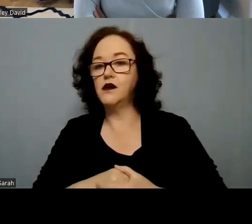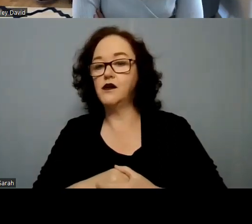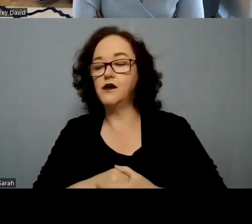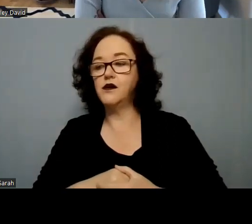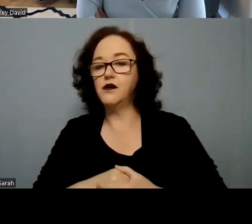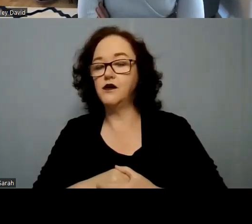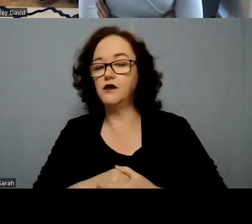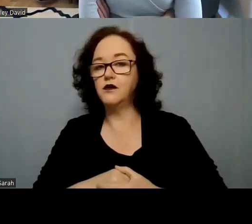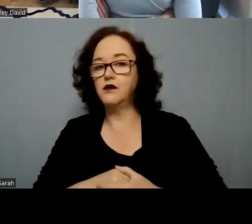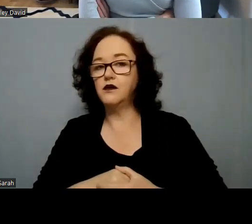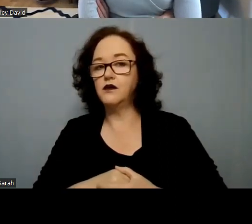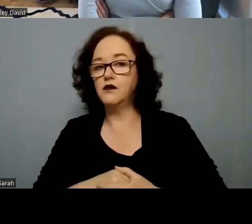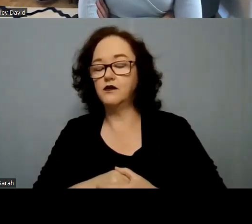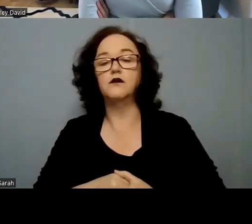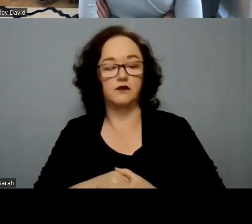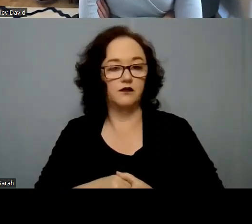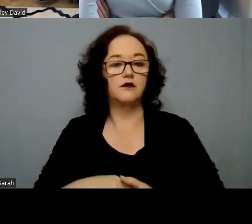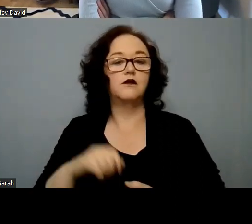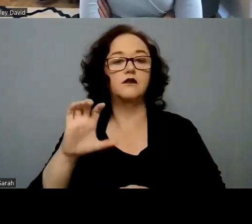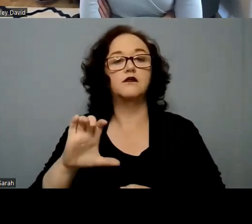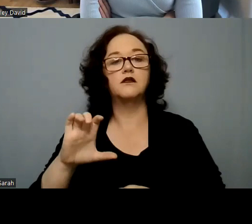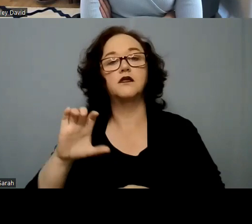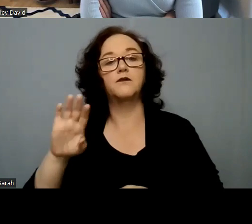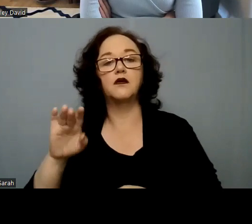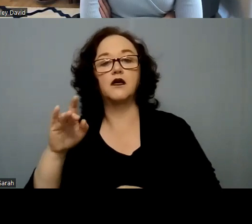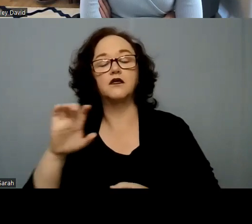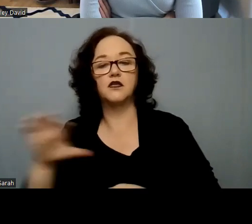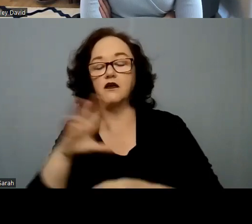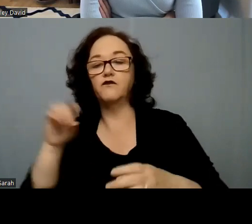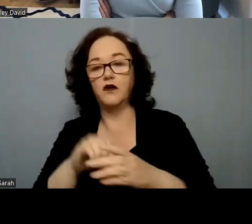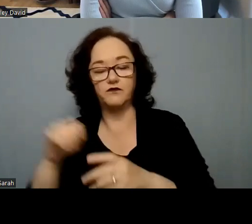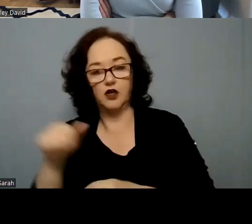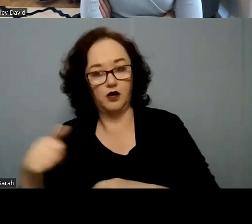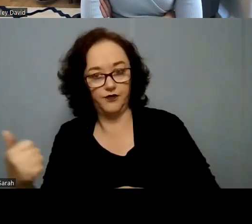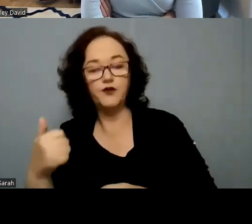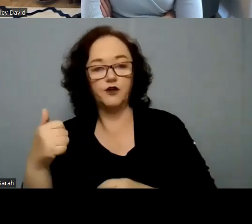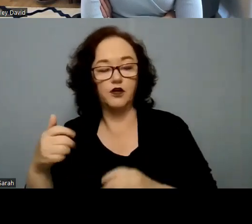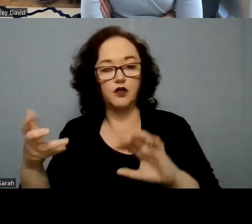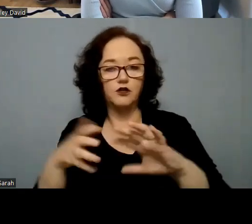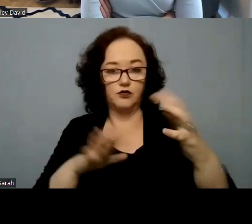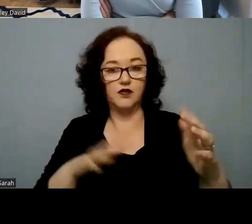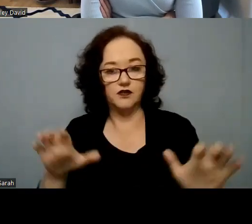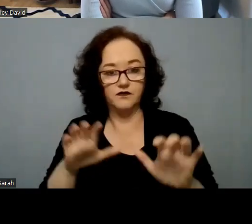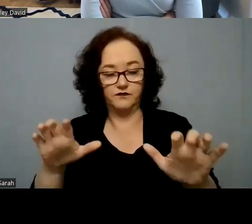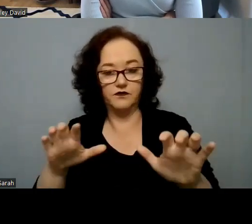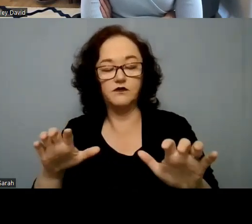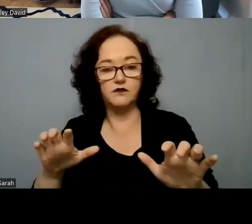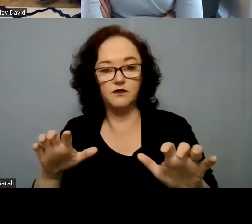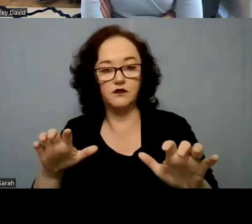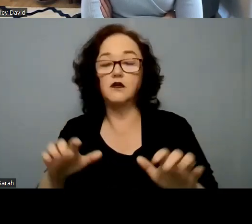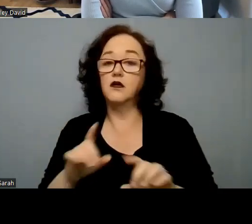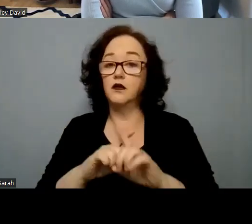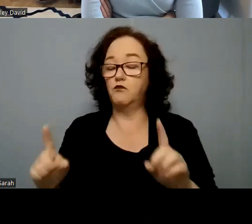CCBHCs are also engaging in other types of crisis response activities that are maybe not strictly required, but are really important